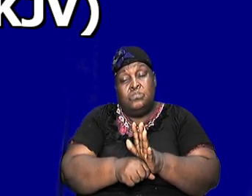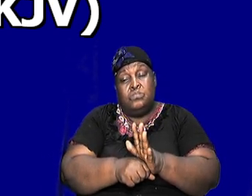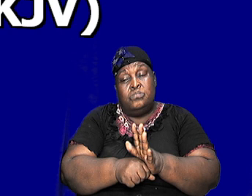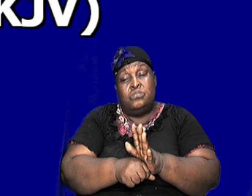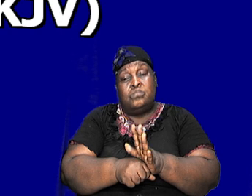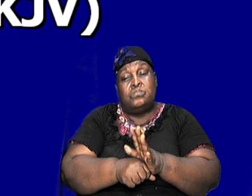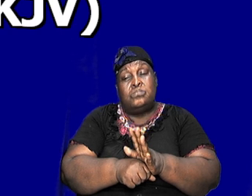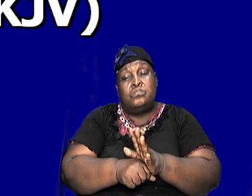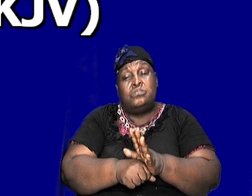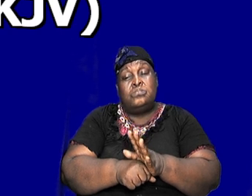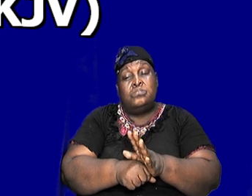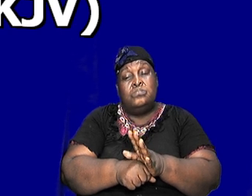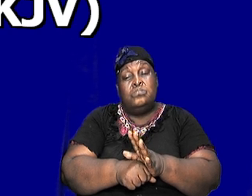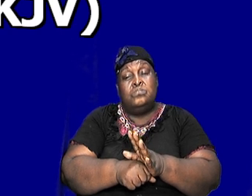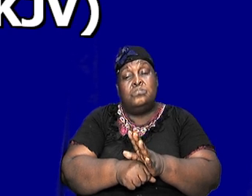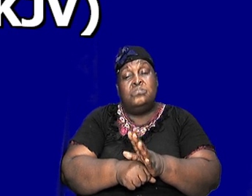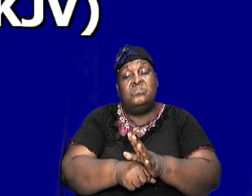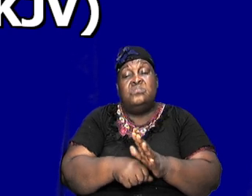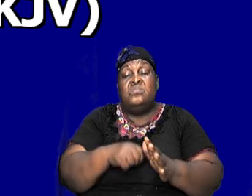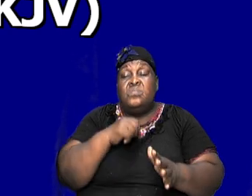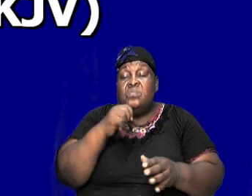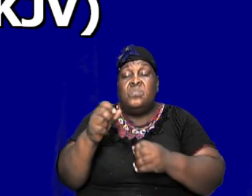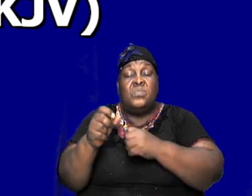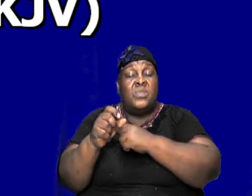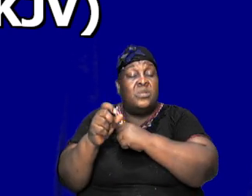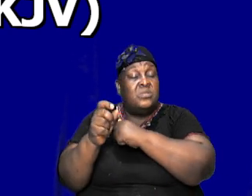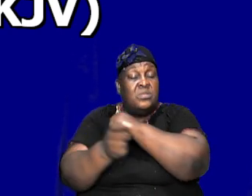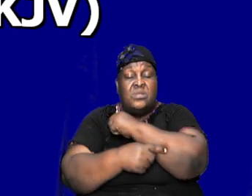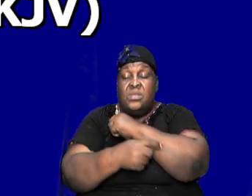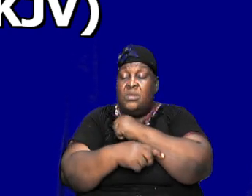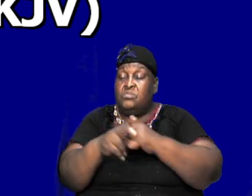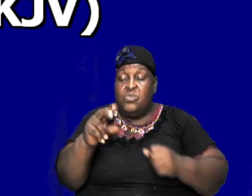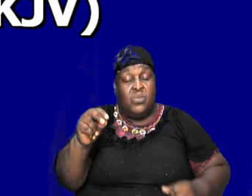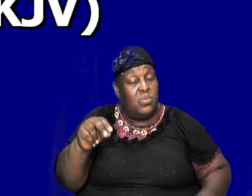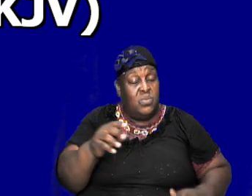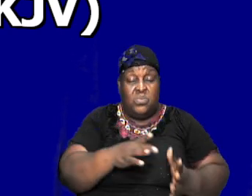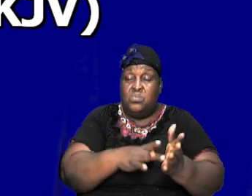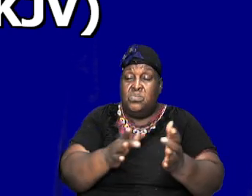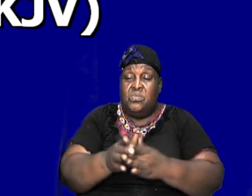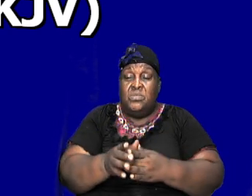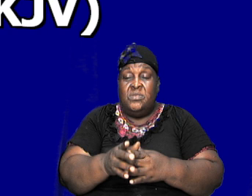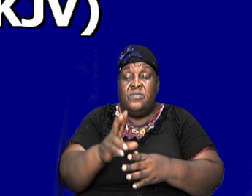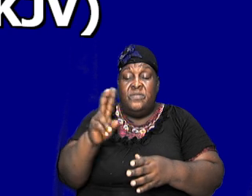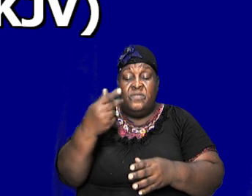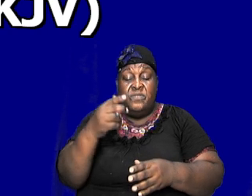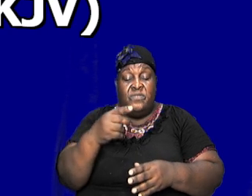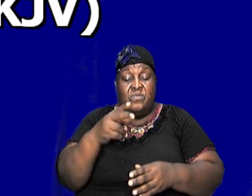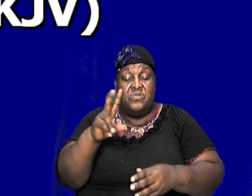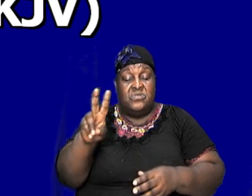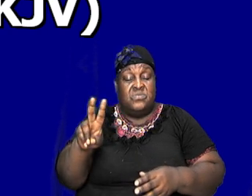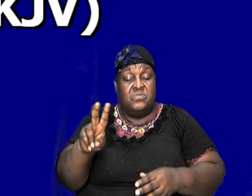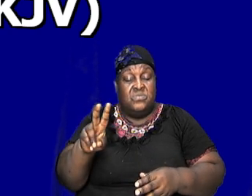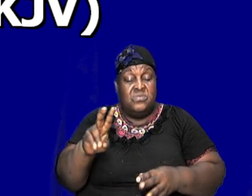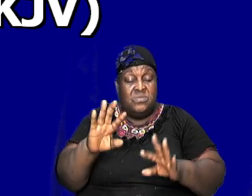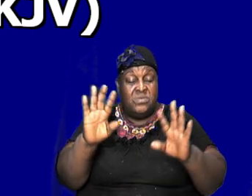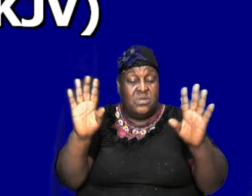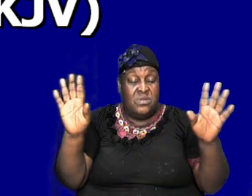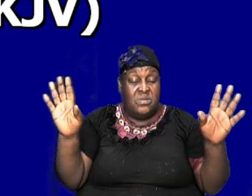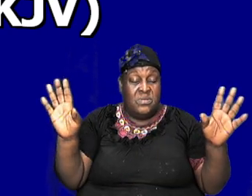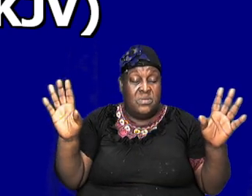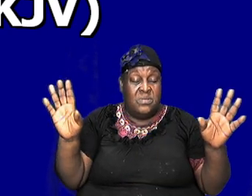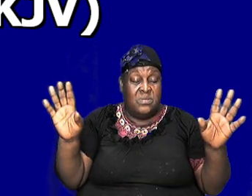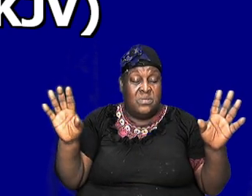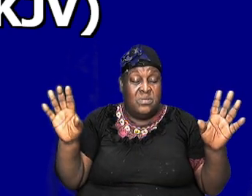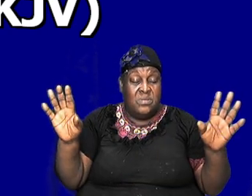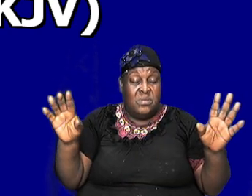shouldn't, you know, you shouldn't operate like that. And so for the first two, it's kind of clear. The Bible said you